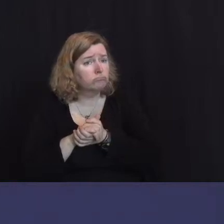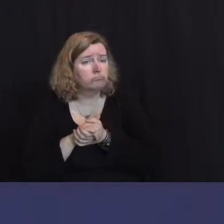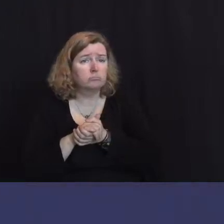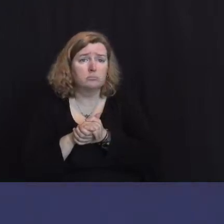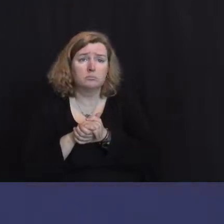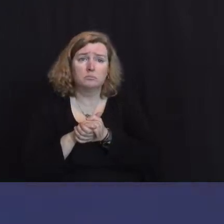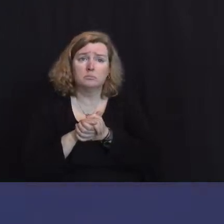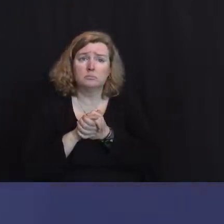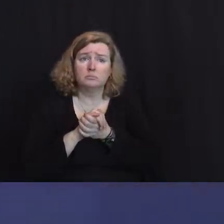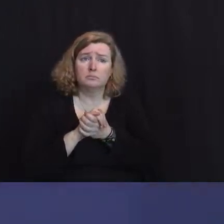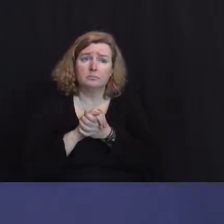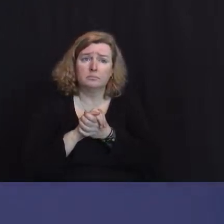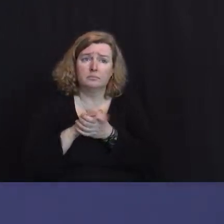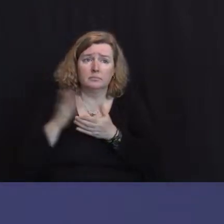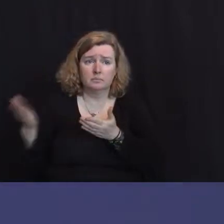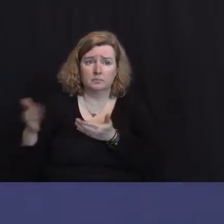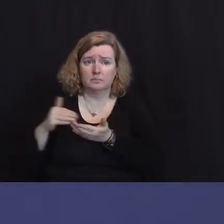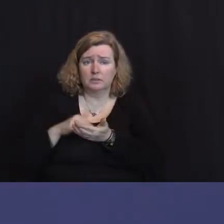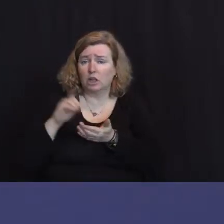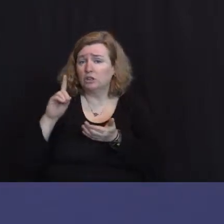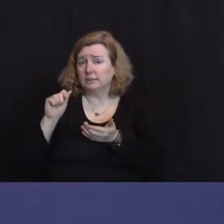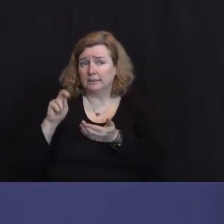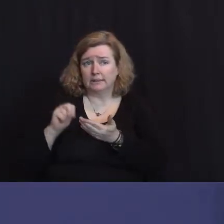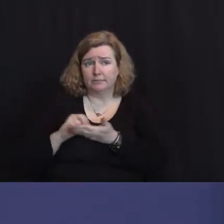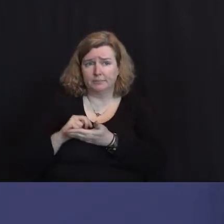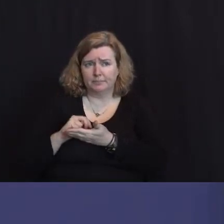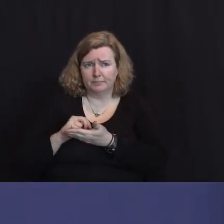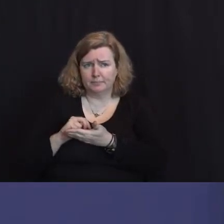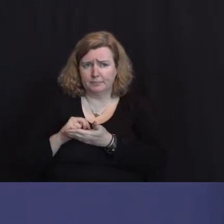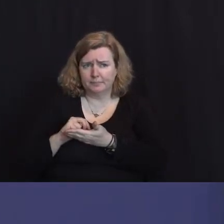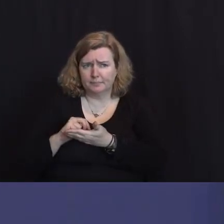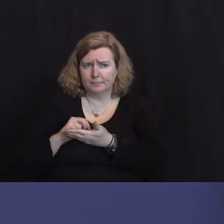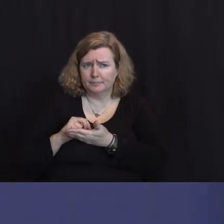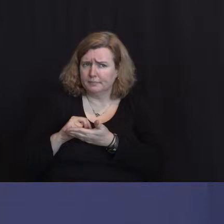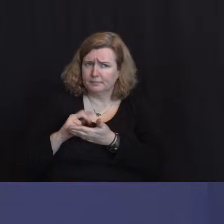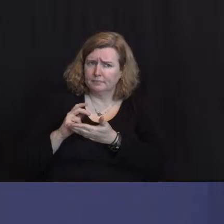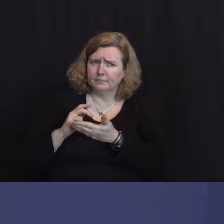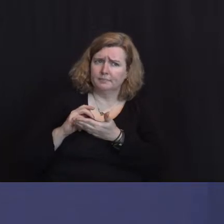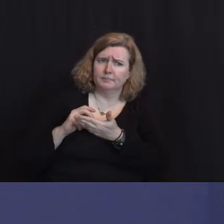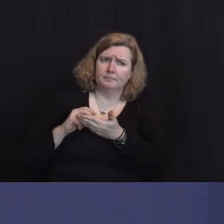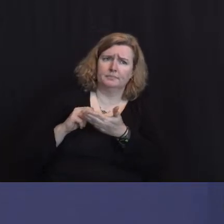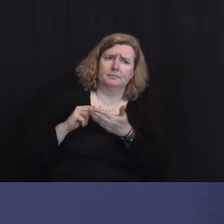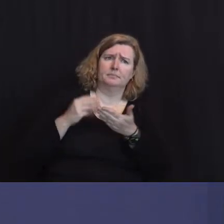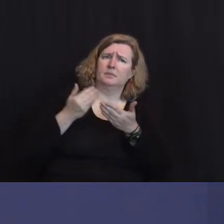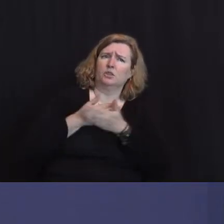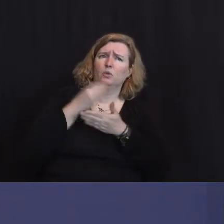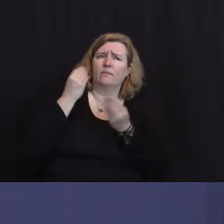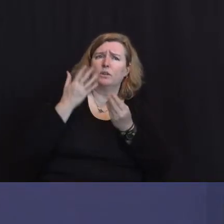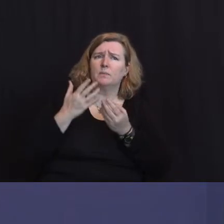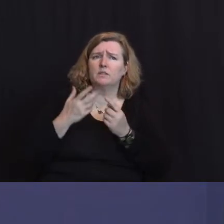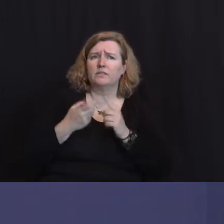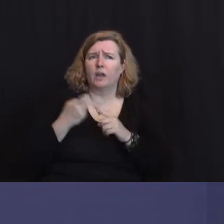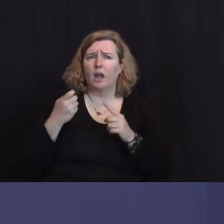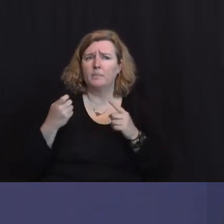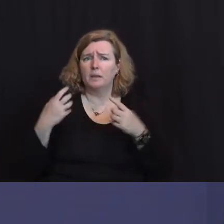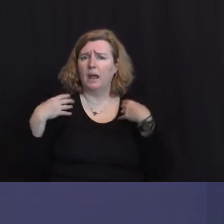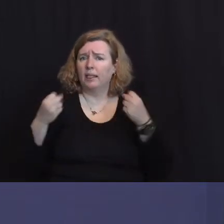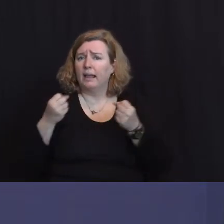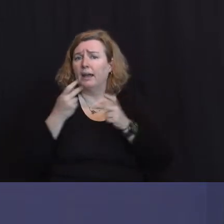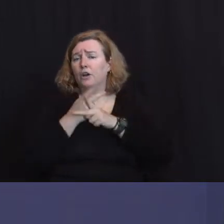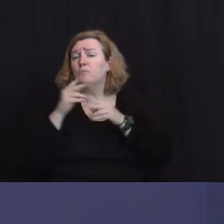So these new files that we got, they all came from a healthcare provider group up in Bergen